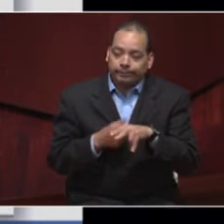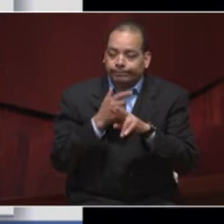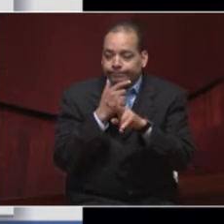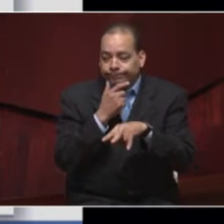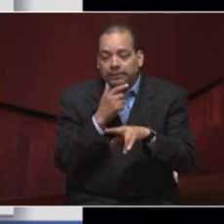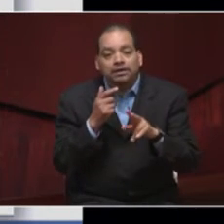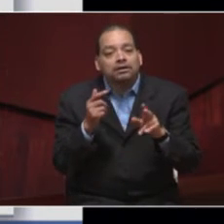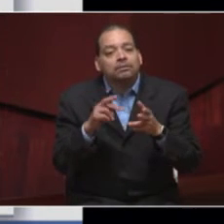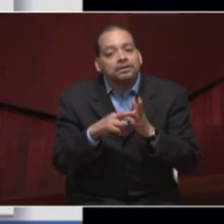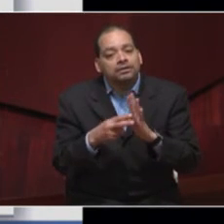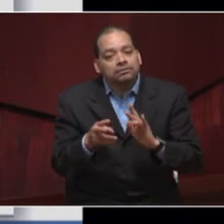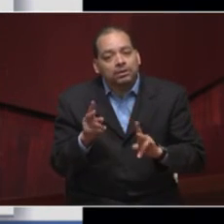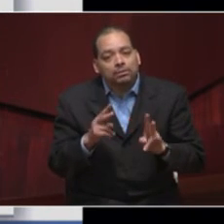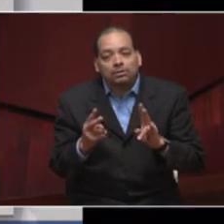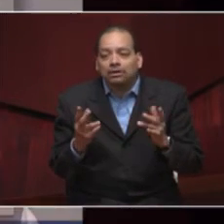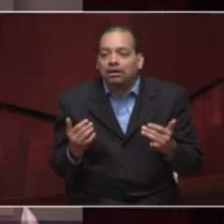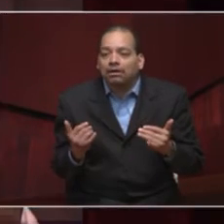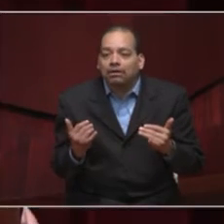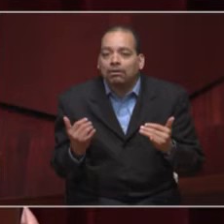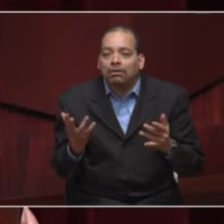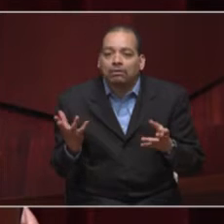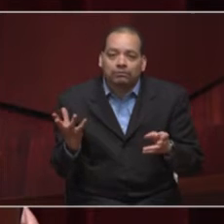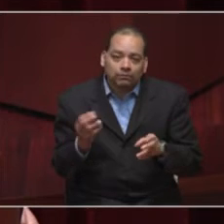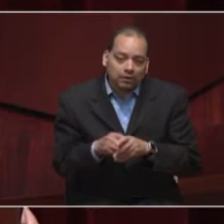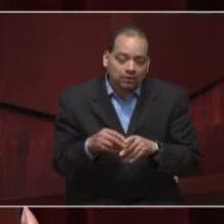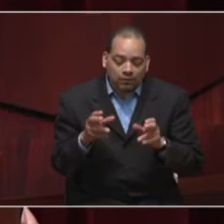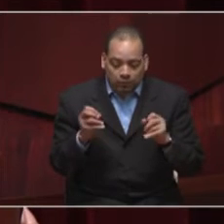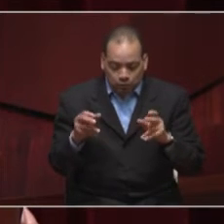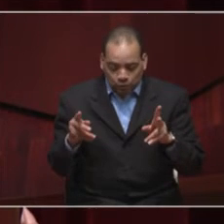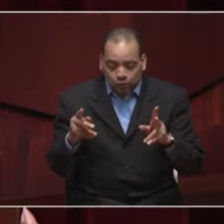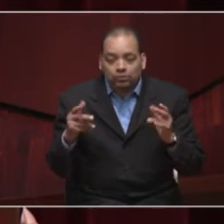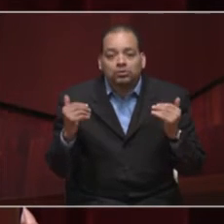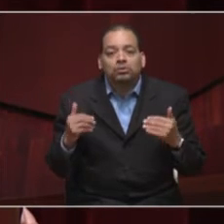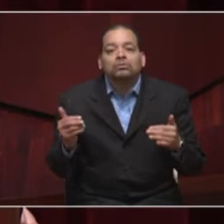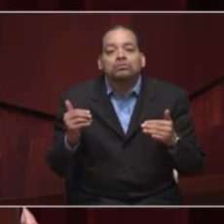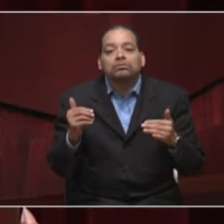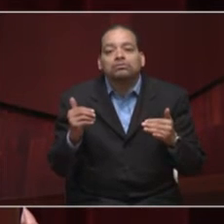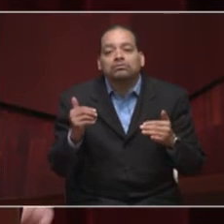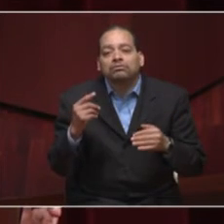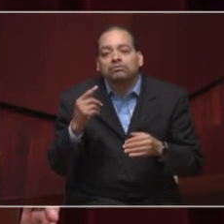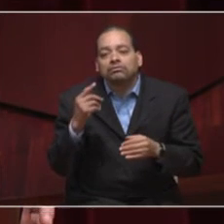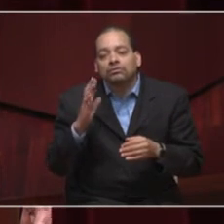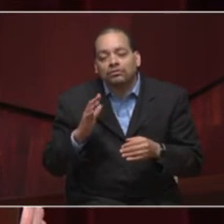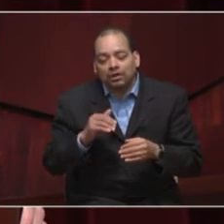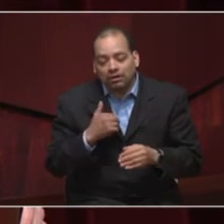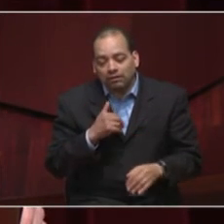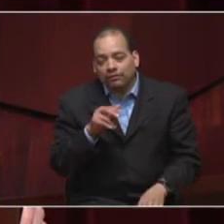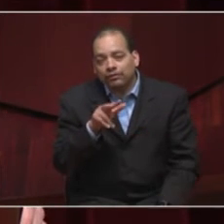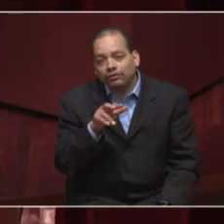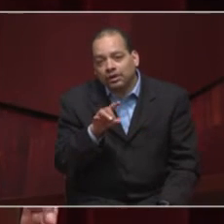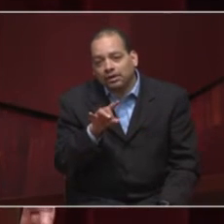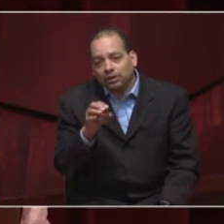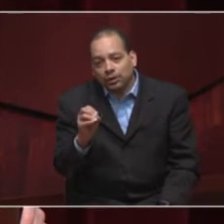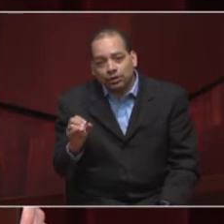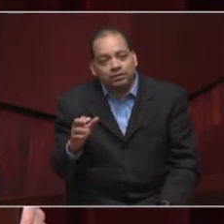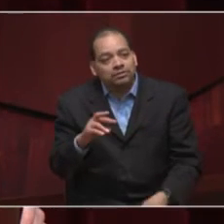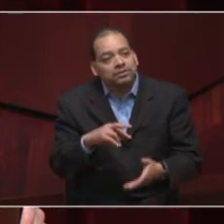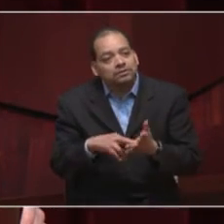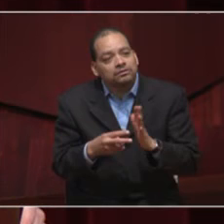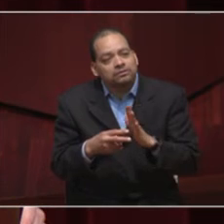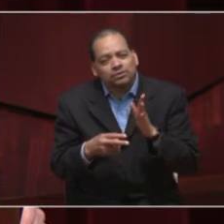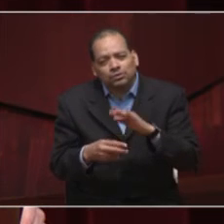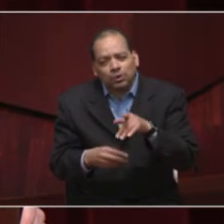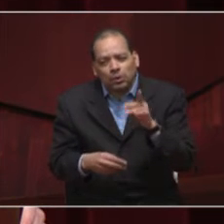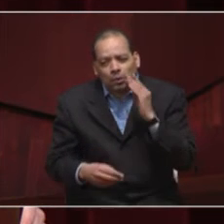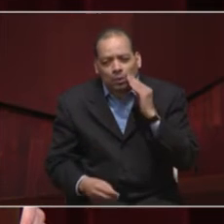people are already jumping on the opportunity to do this. Again, I should mention it's in the 300 series. So like, for example, everyone might be familiar that like 306